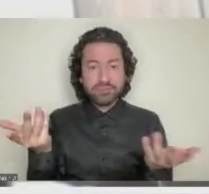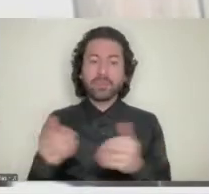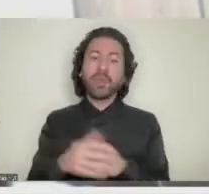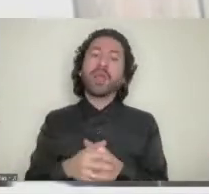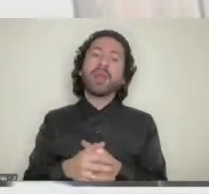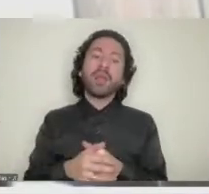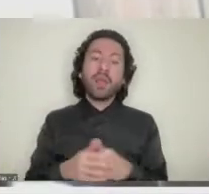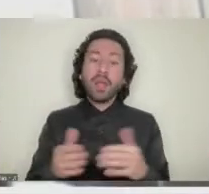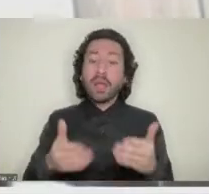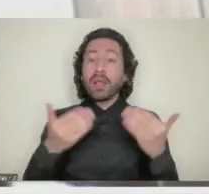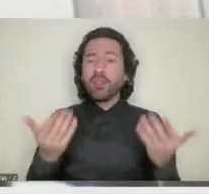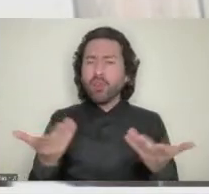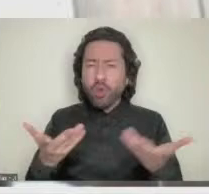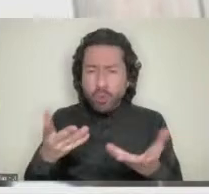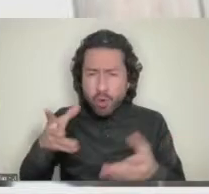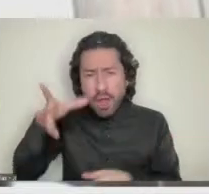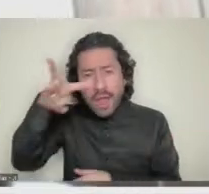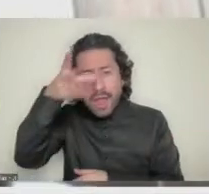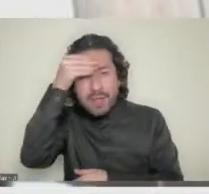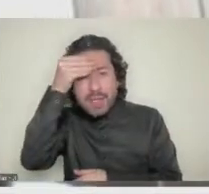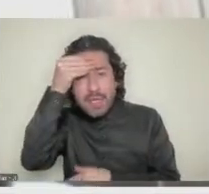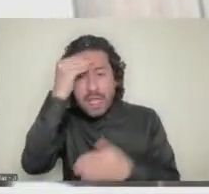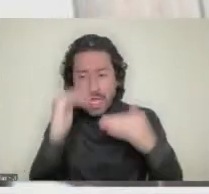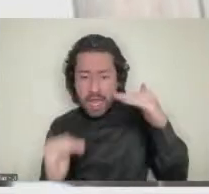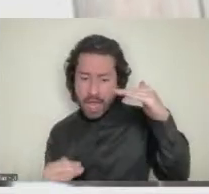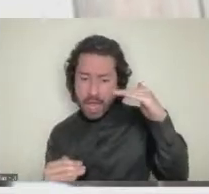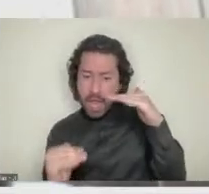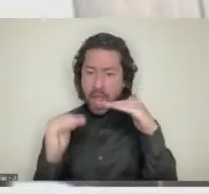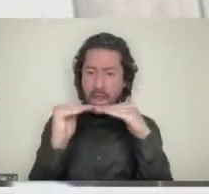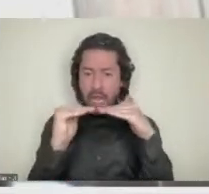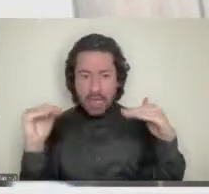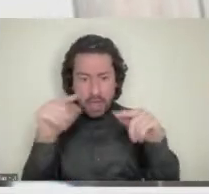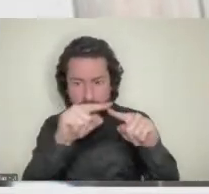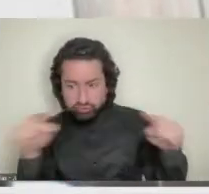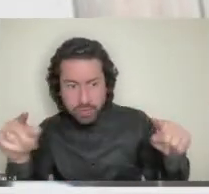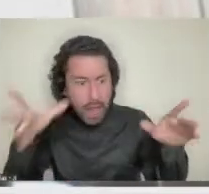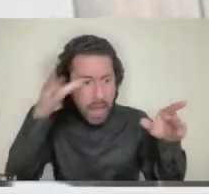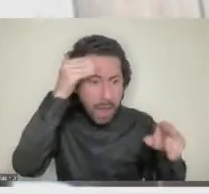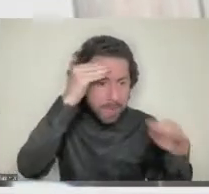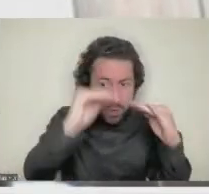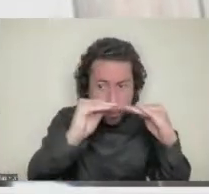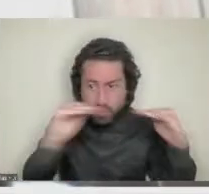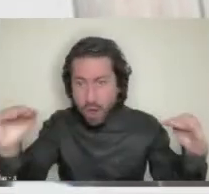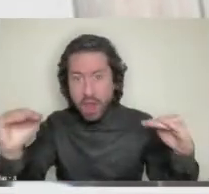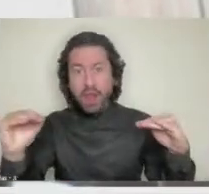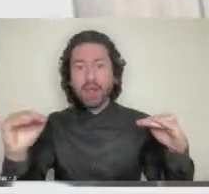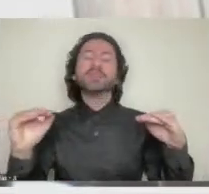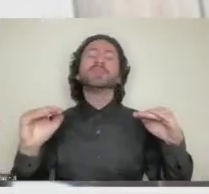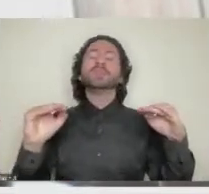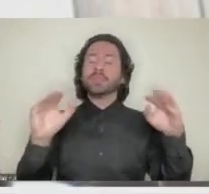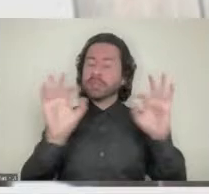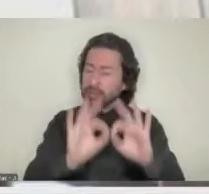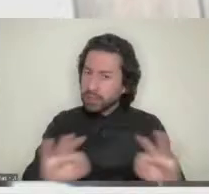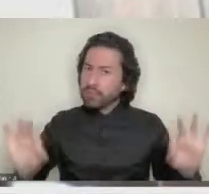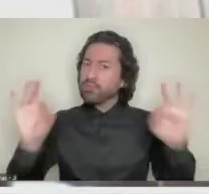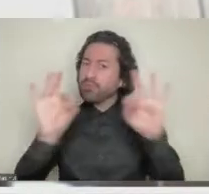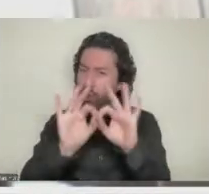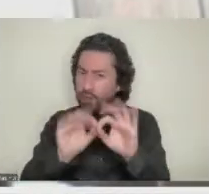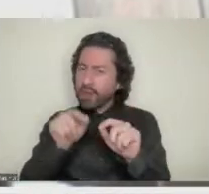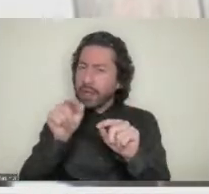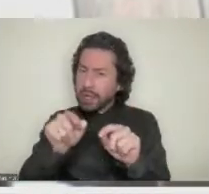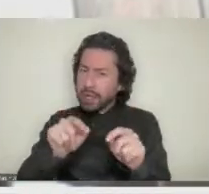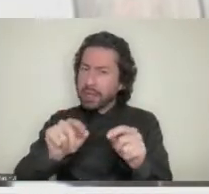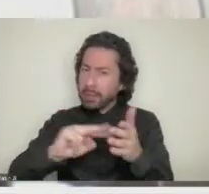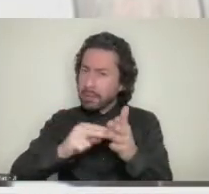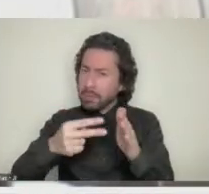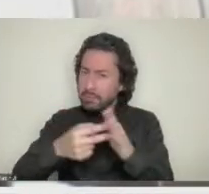and better. Are they learning more? So this focus in learning is absolutely key. It